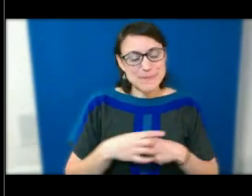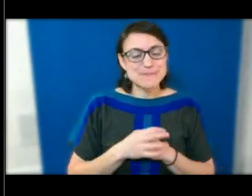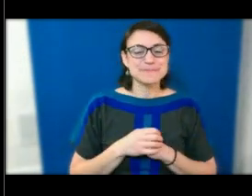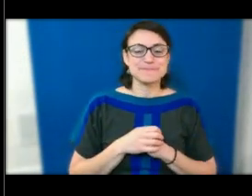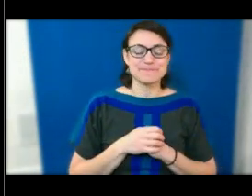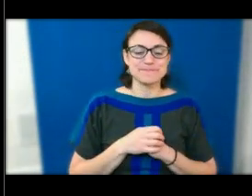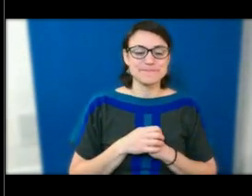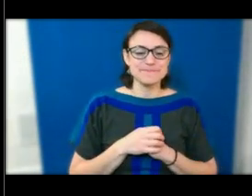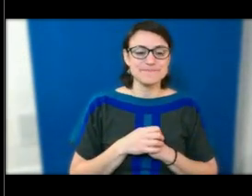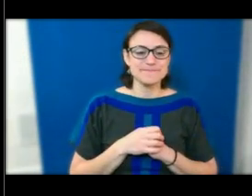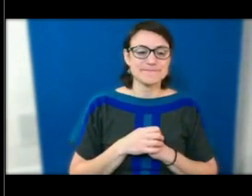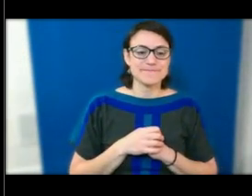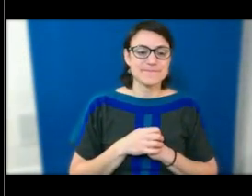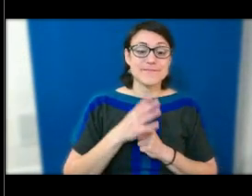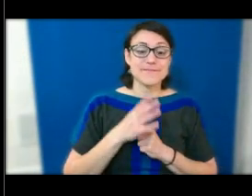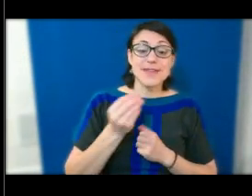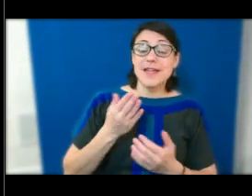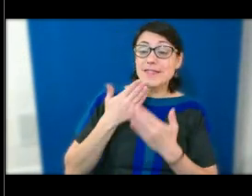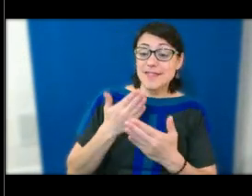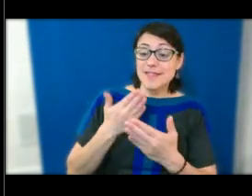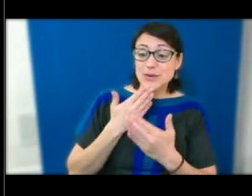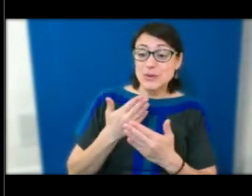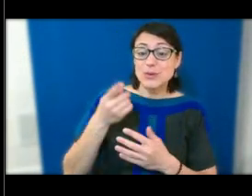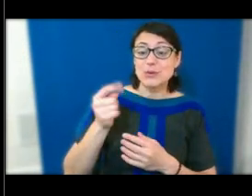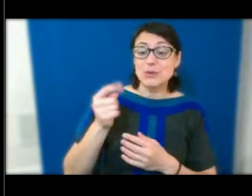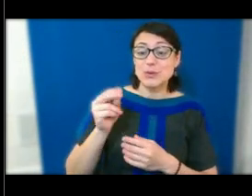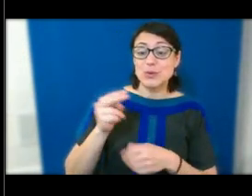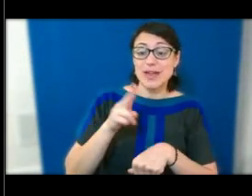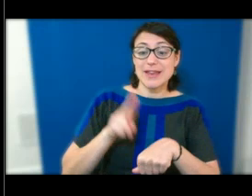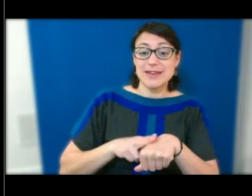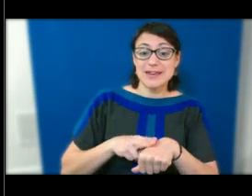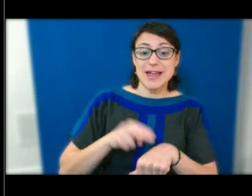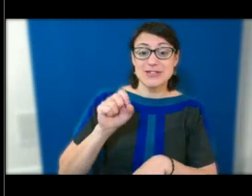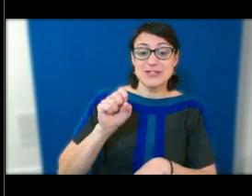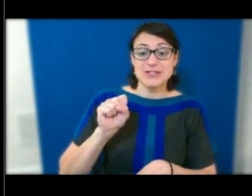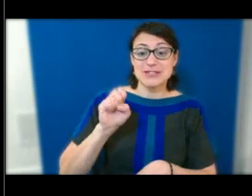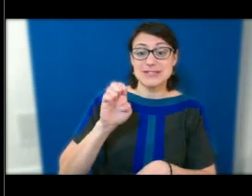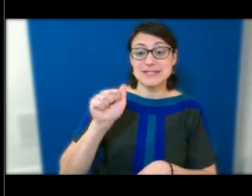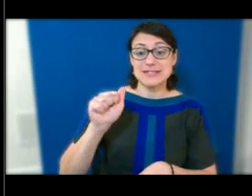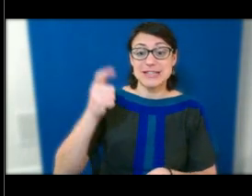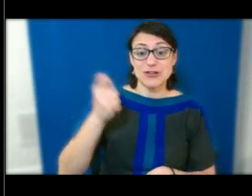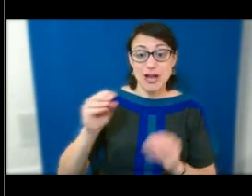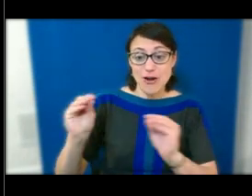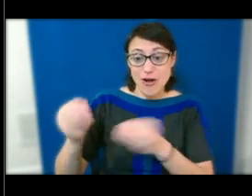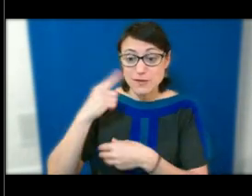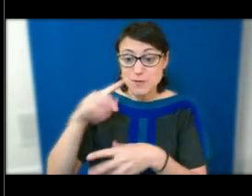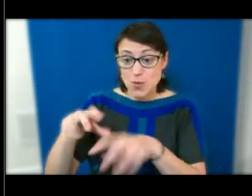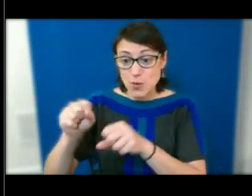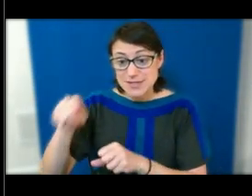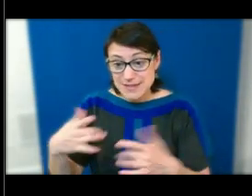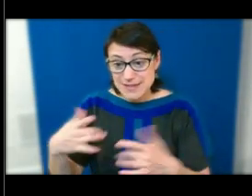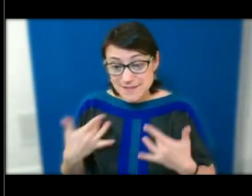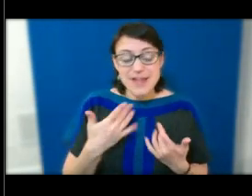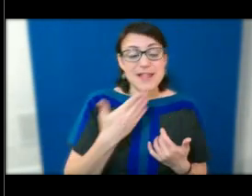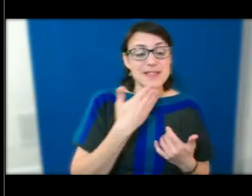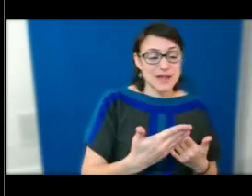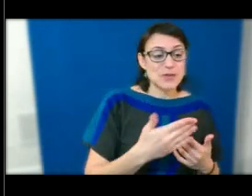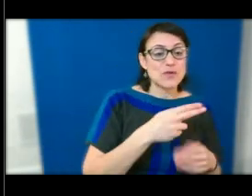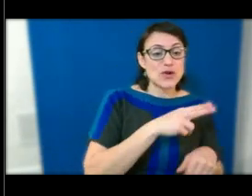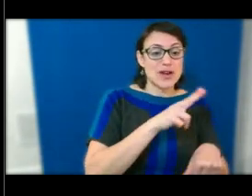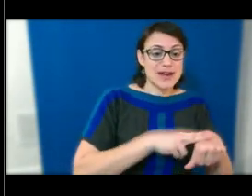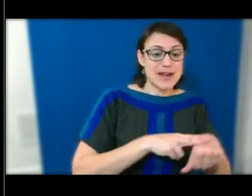And thank you, I should say, to the National Sea Grant Office for hosting this event. Thank you to National Sea Grant and the Marine Debris Program